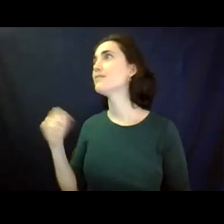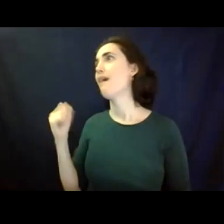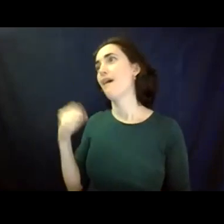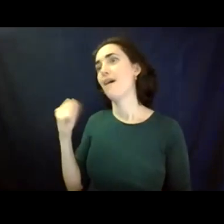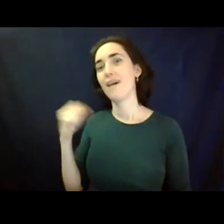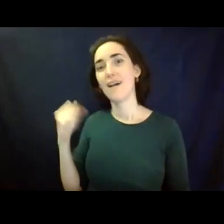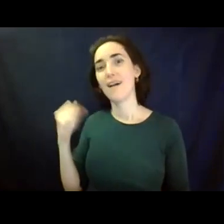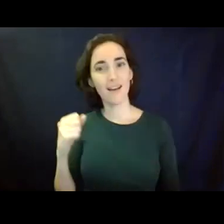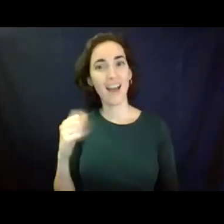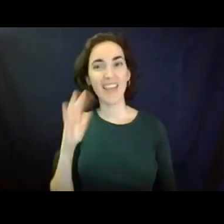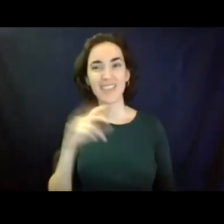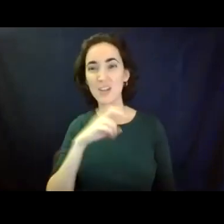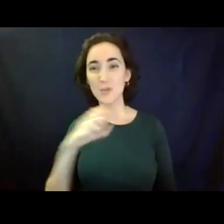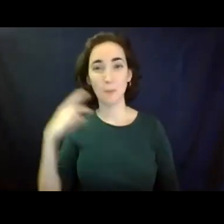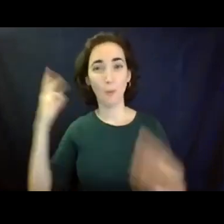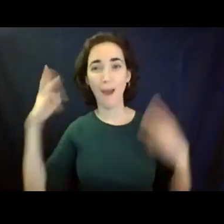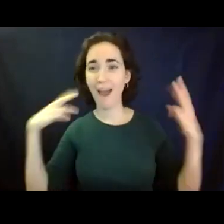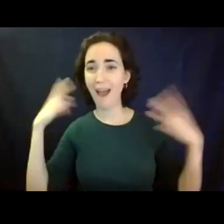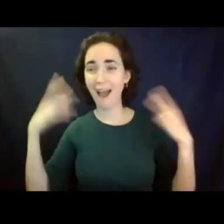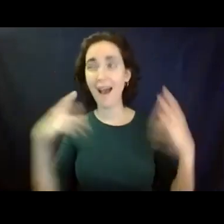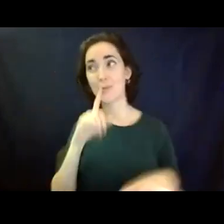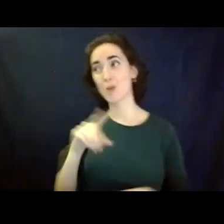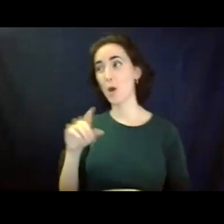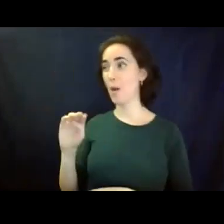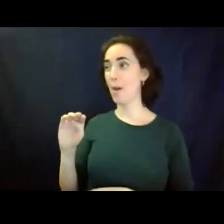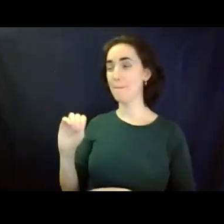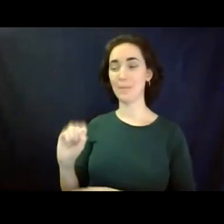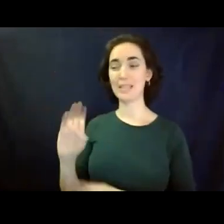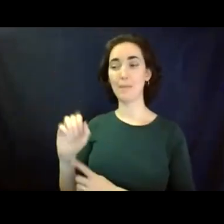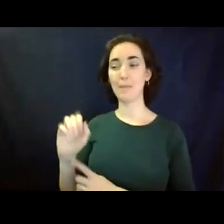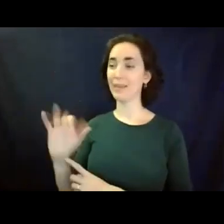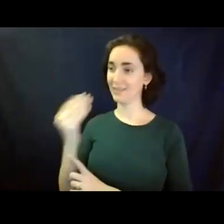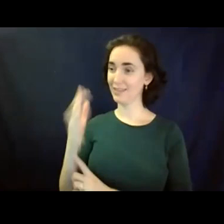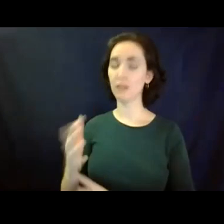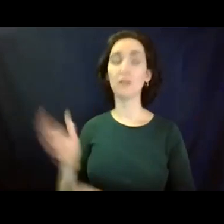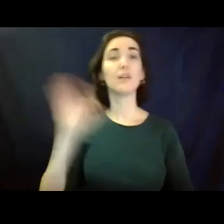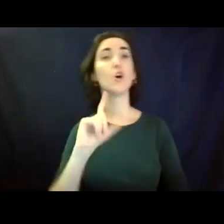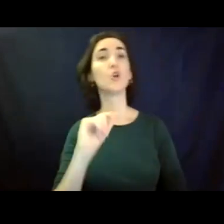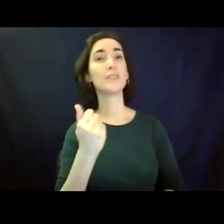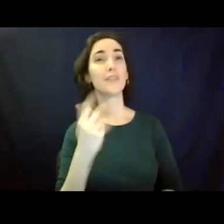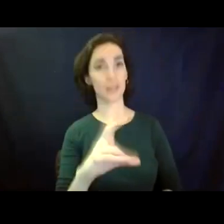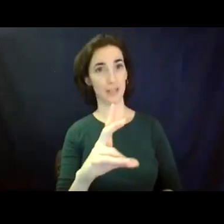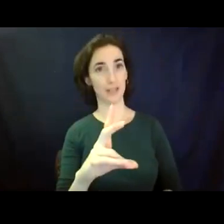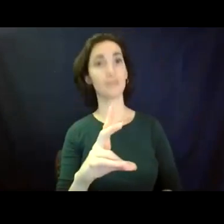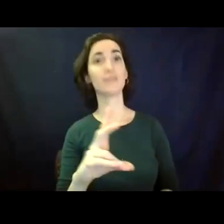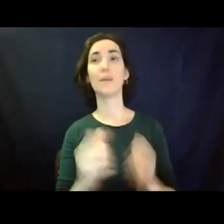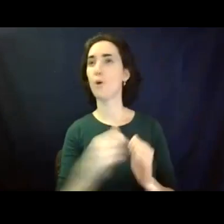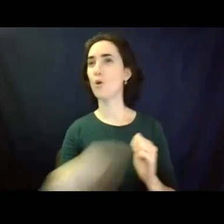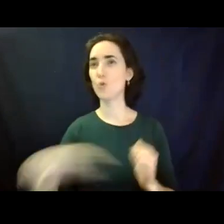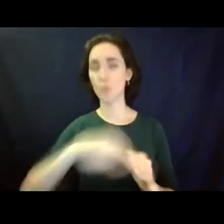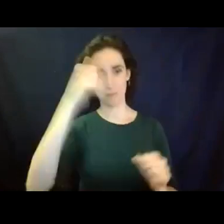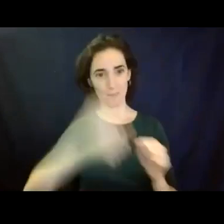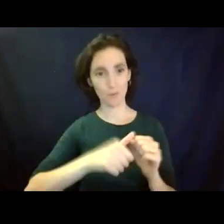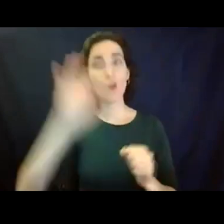pretty wild trip, I'm sure, as Miss Bambi can also tell you. So in 2017, as I'm sure most of you remembered, the